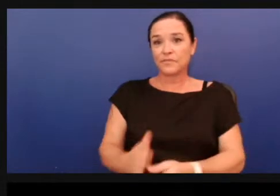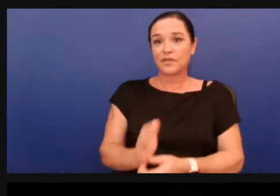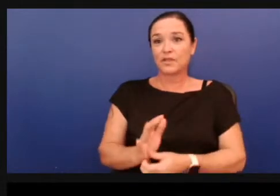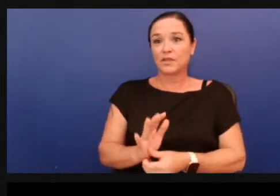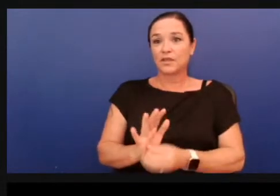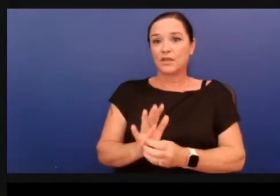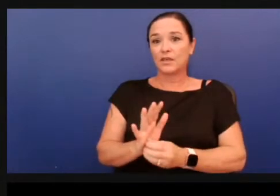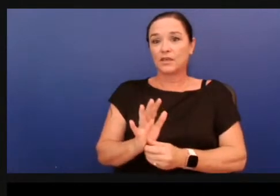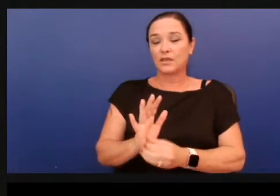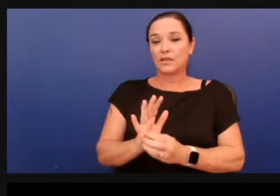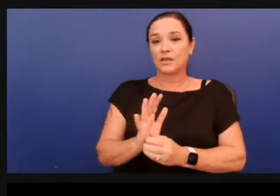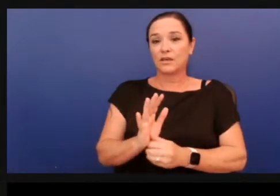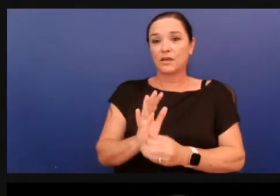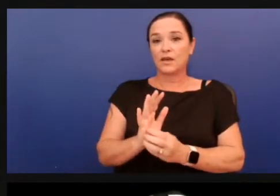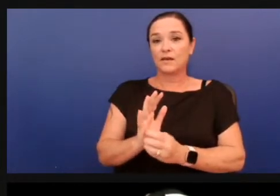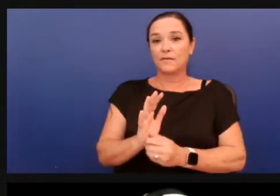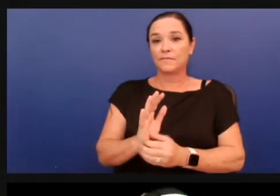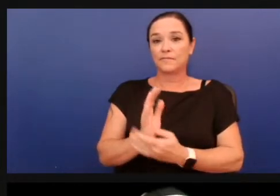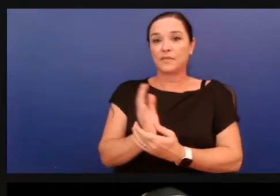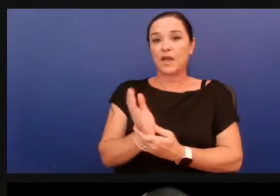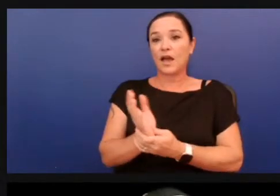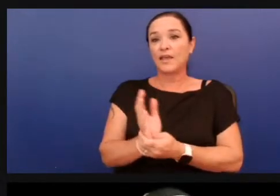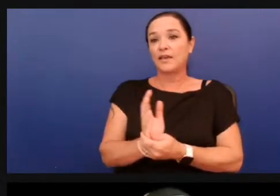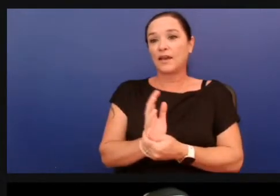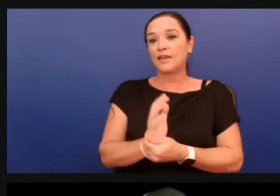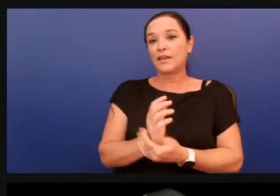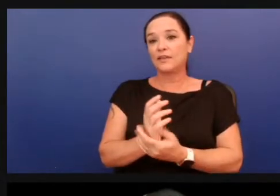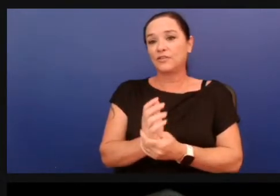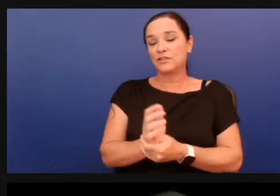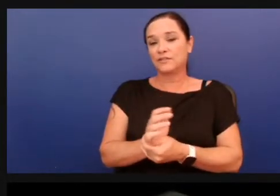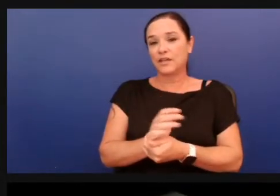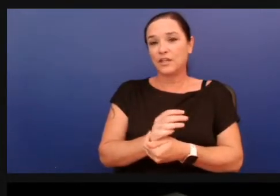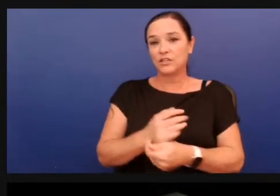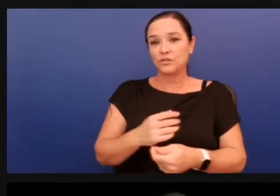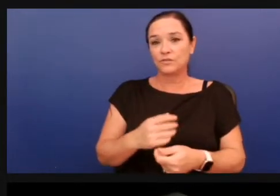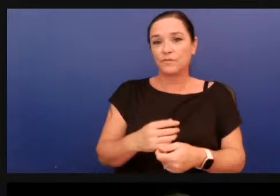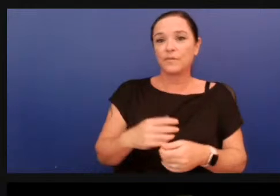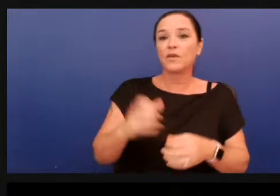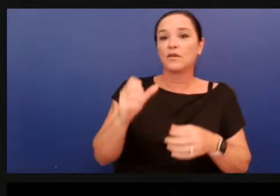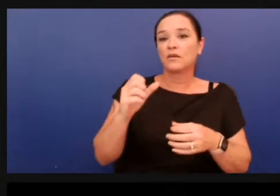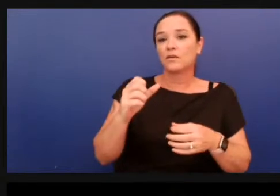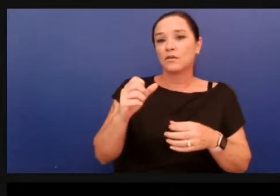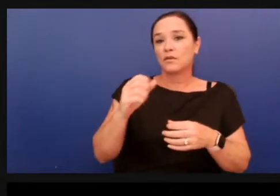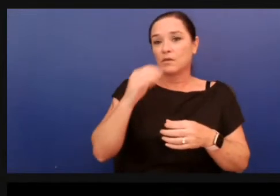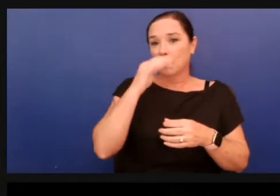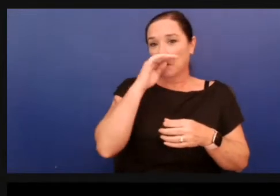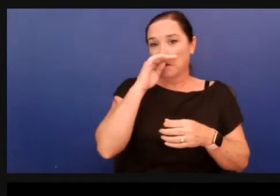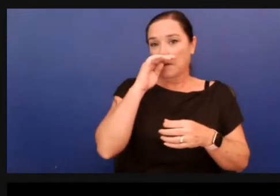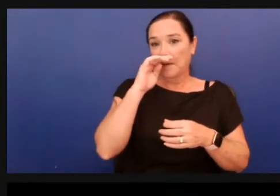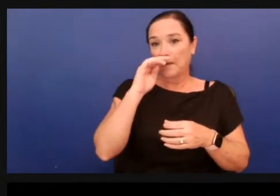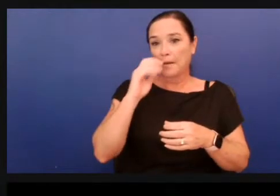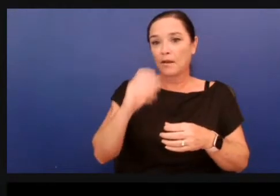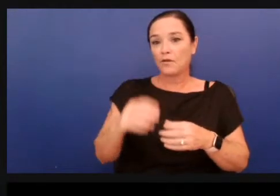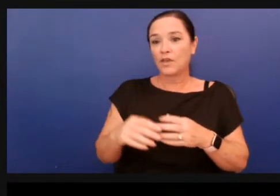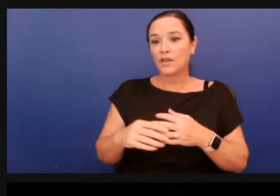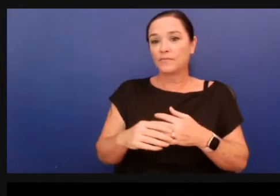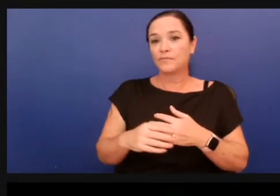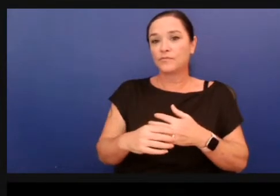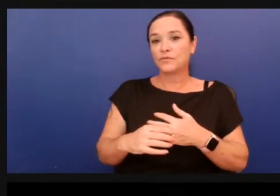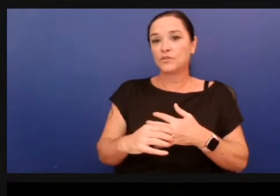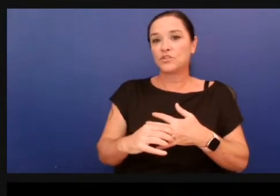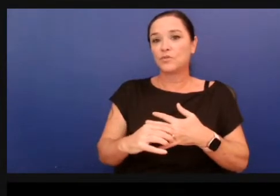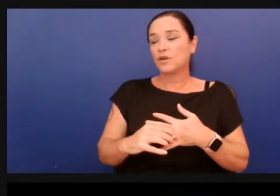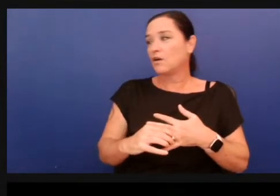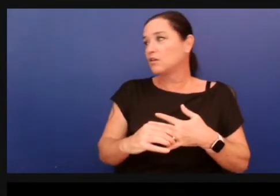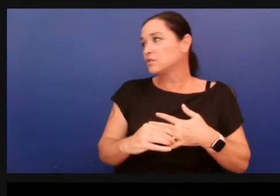start at the summit and work our way down, right? So furthest to the northwest, this is Wikahuna Station right here. And that's what